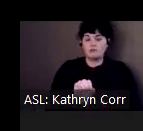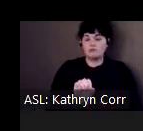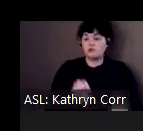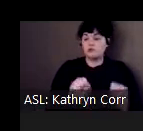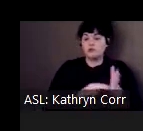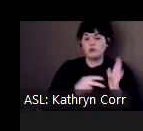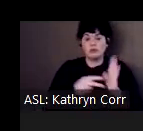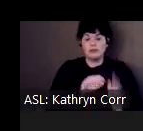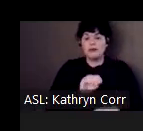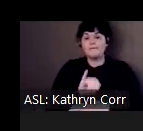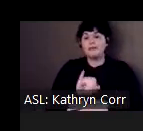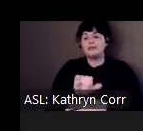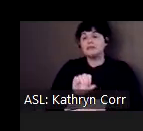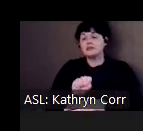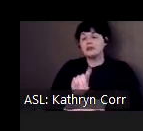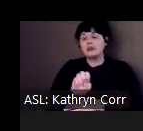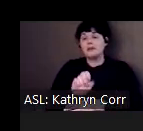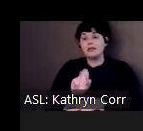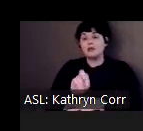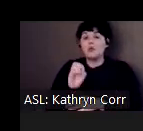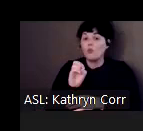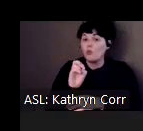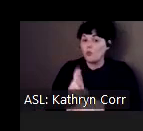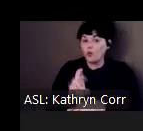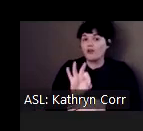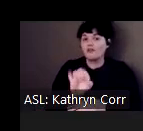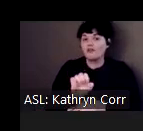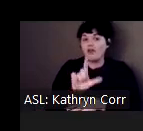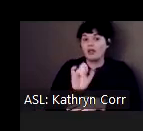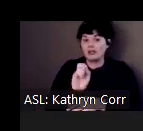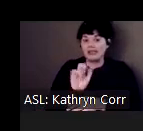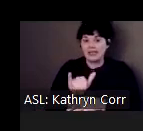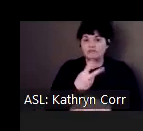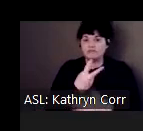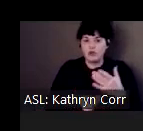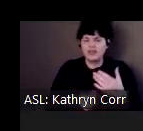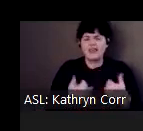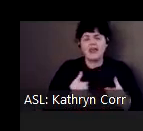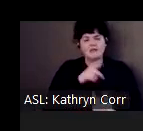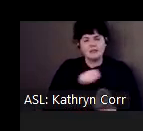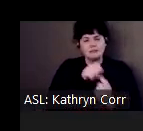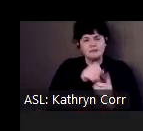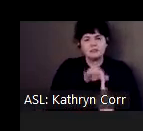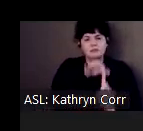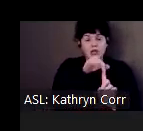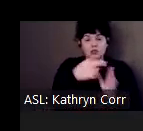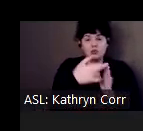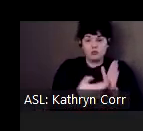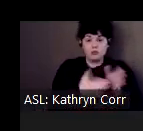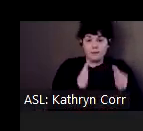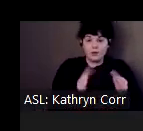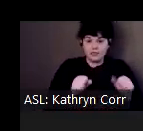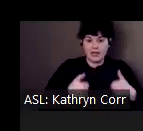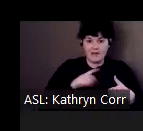or felonies. And these types of crimes have special rules. A person can only have 2 assault convictions,